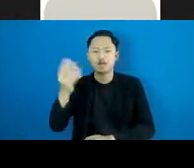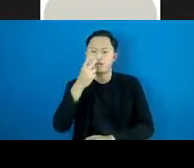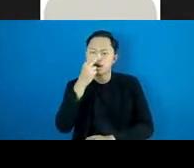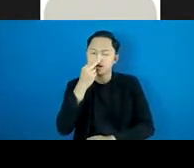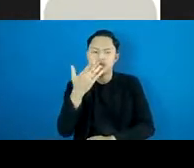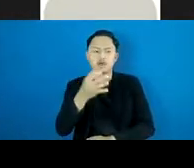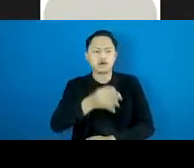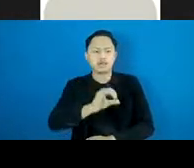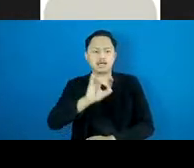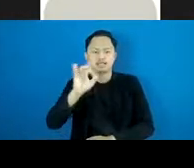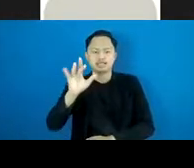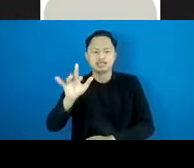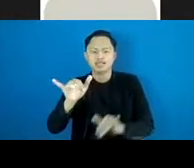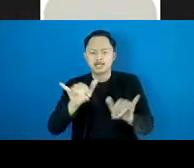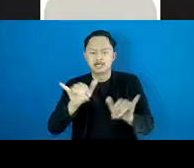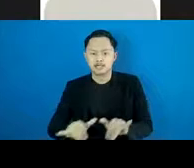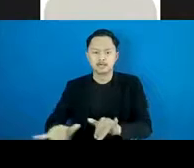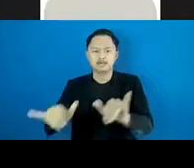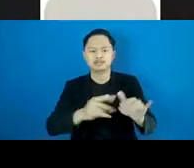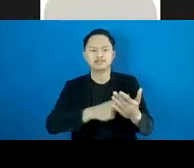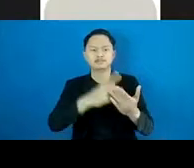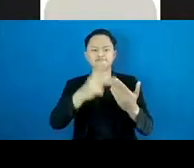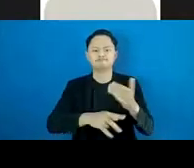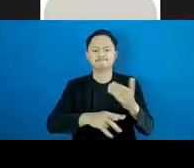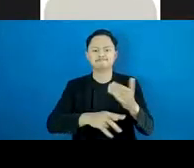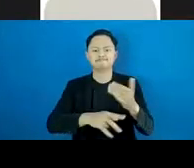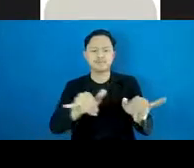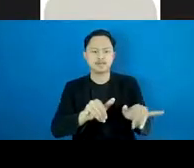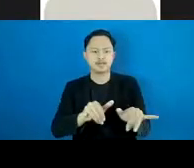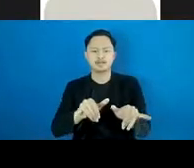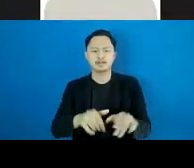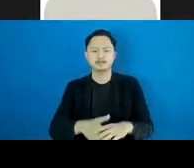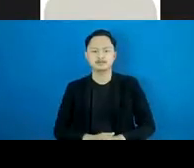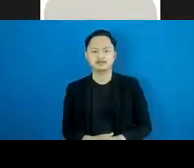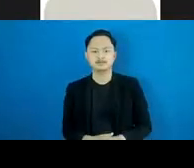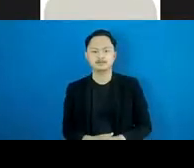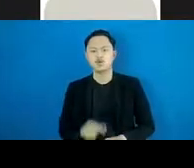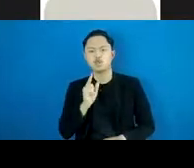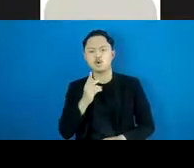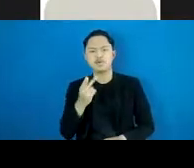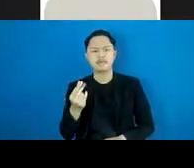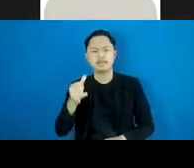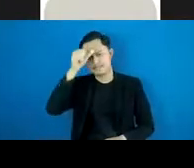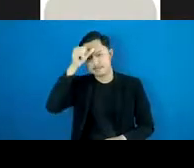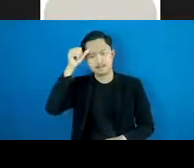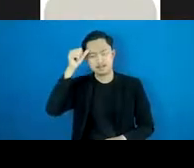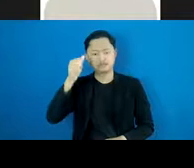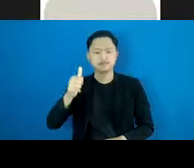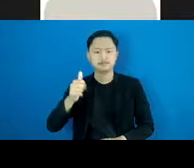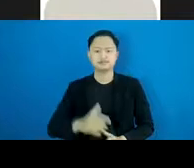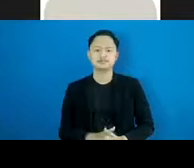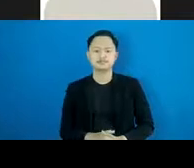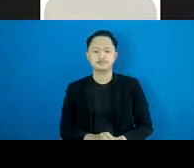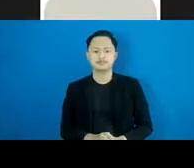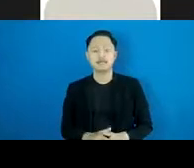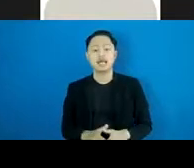come together and have a joint procurement to achieve more volumes and lesser cost. And there is a commitment that is required from